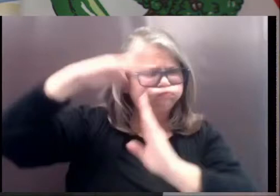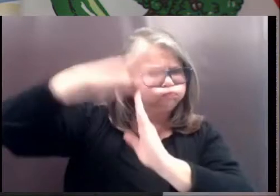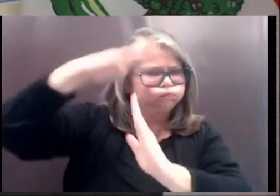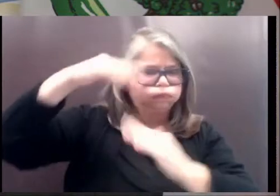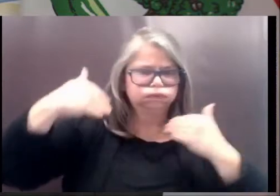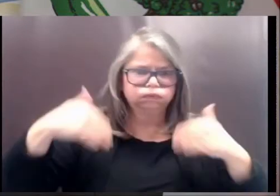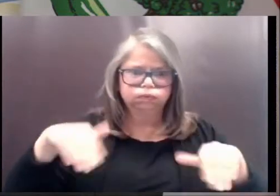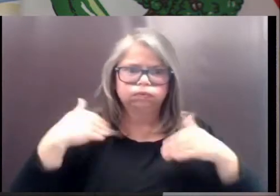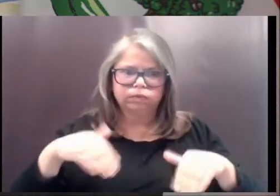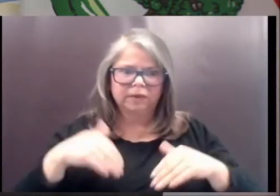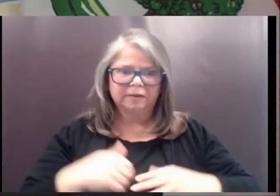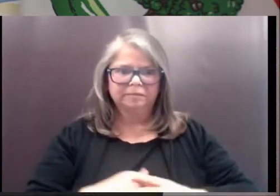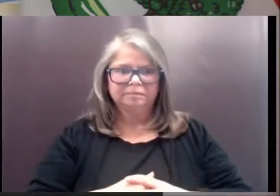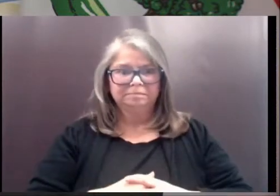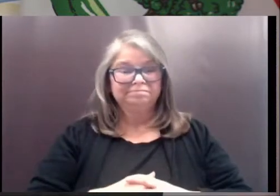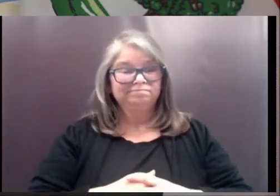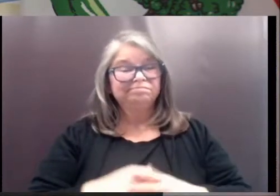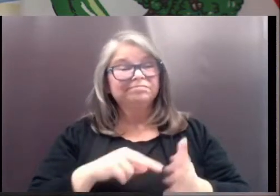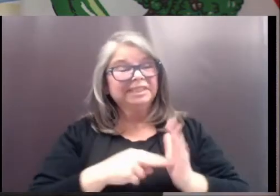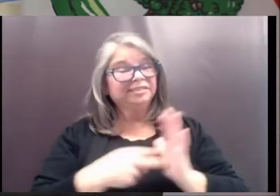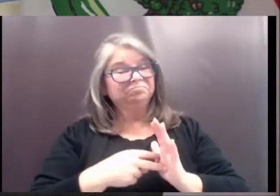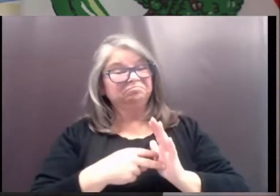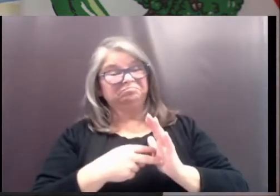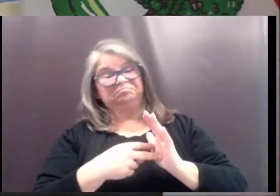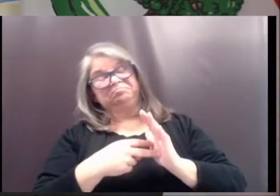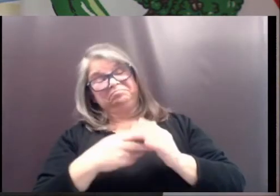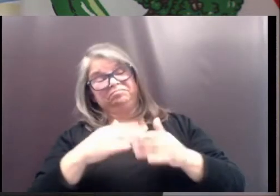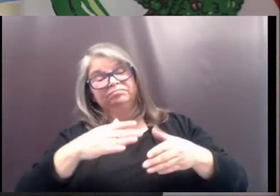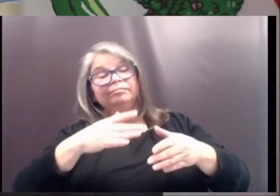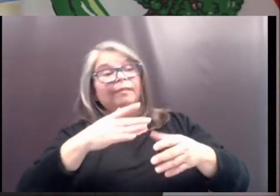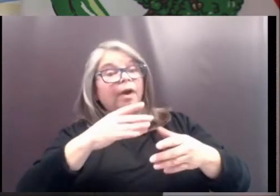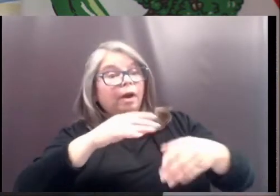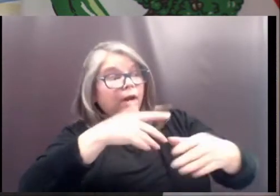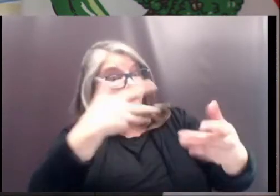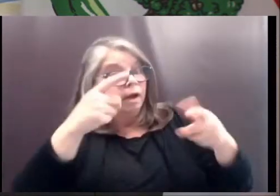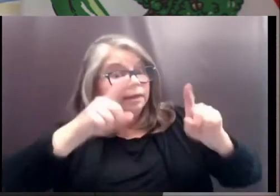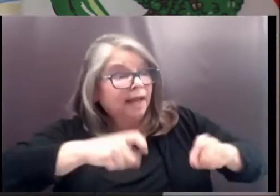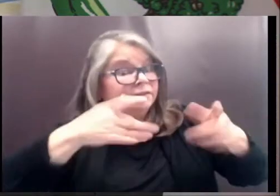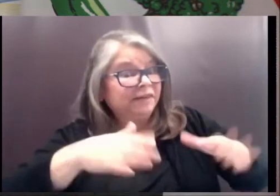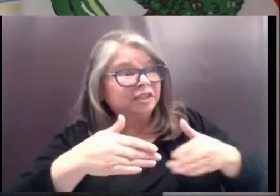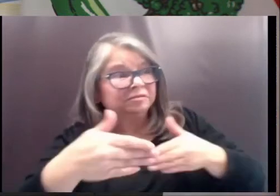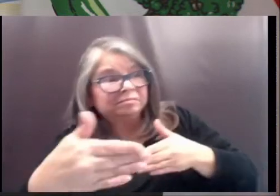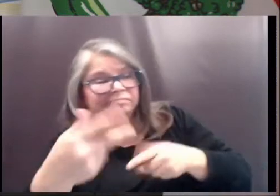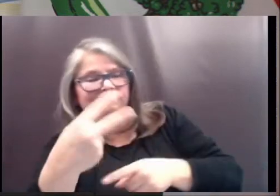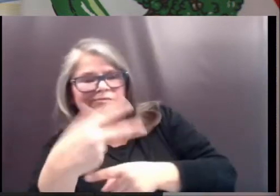results, and potentially a little longer if we see the numbers continue.